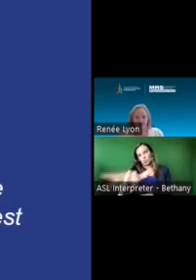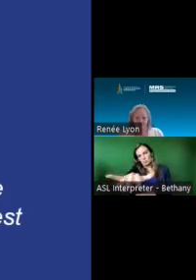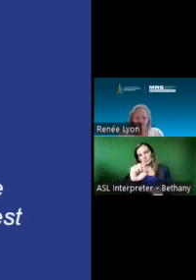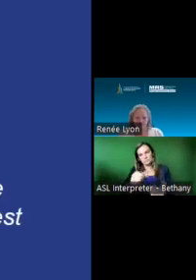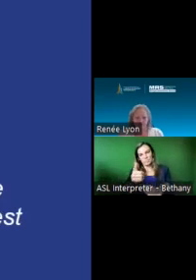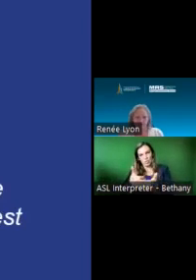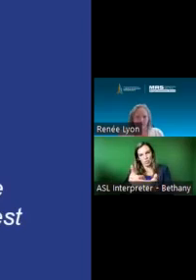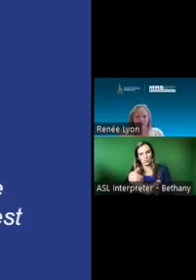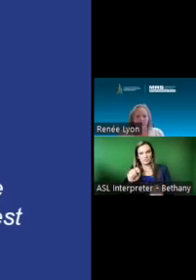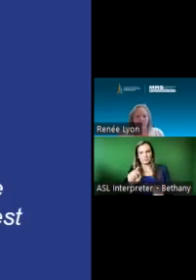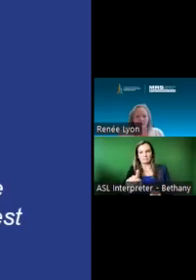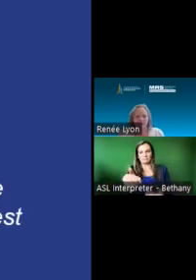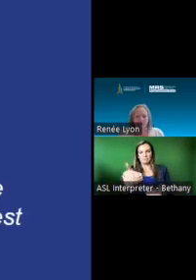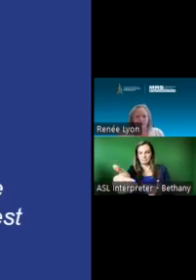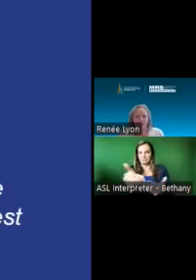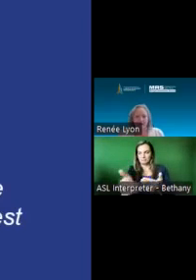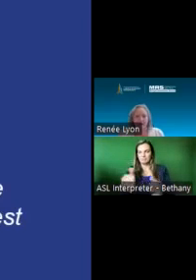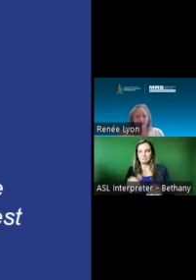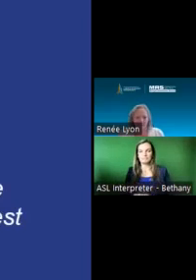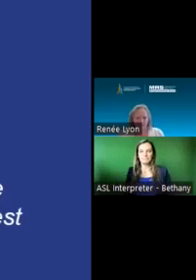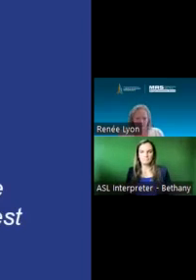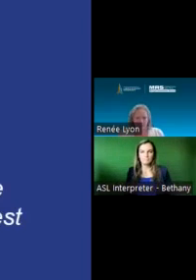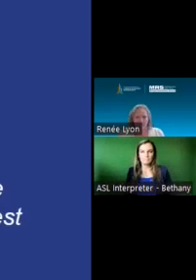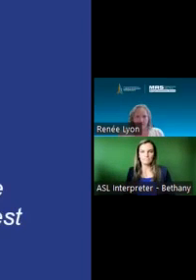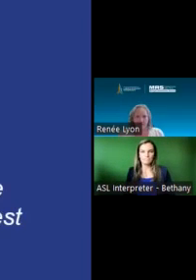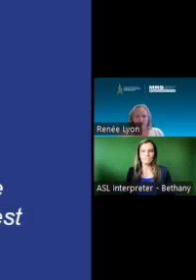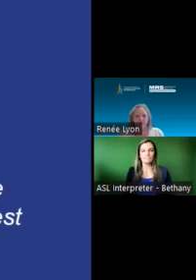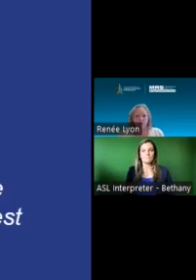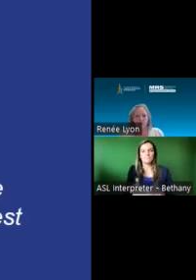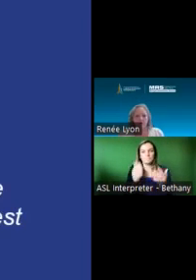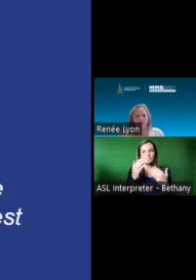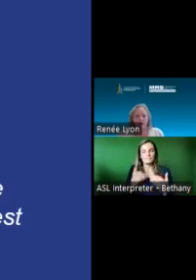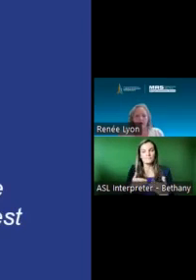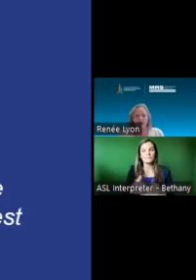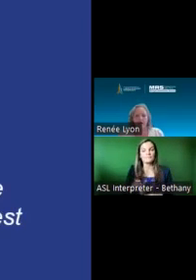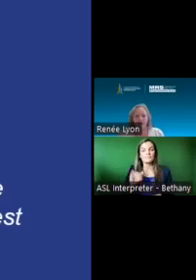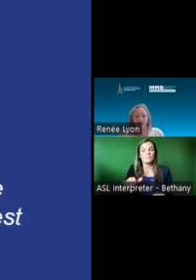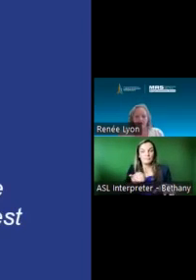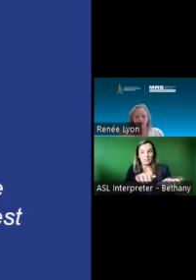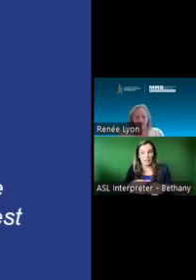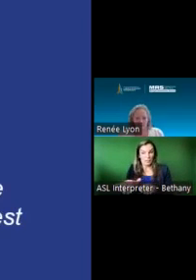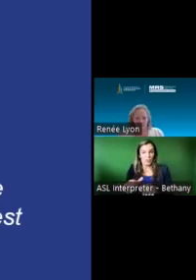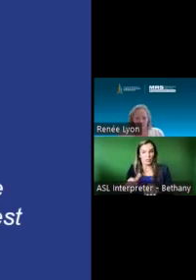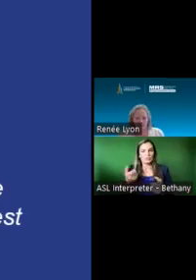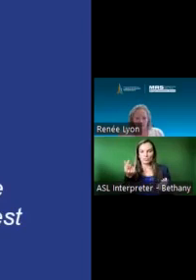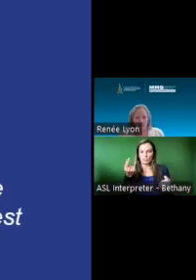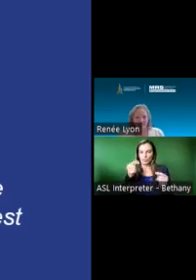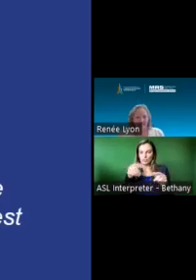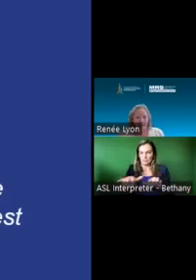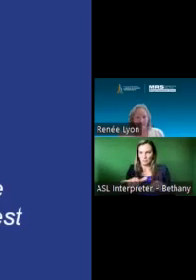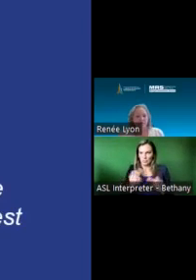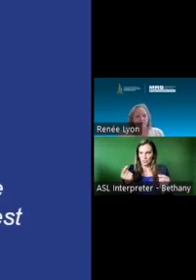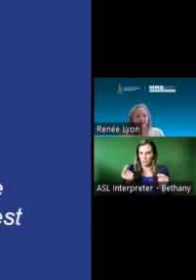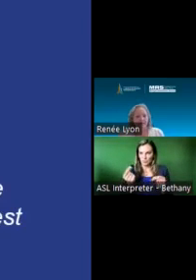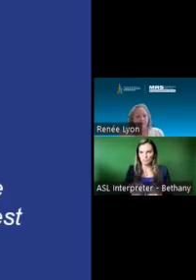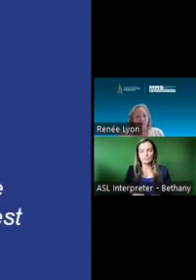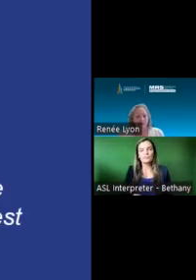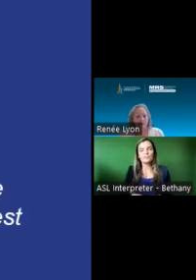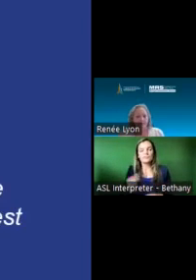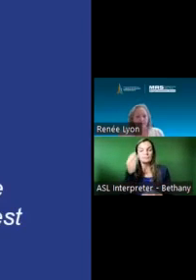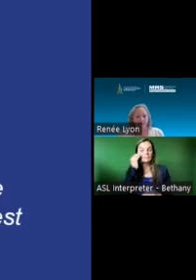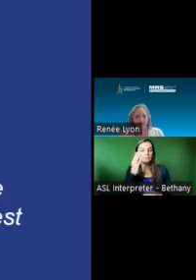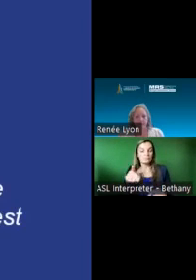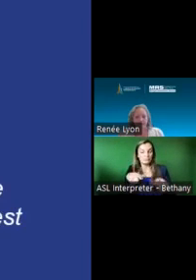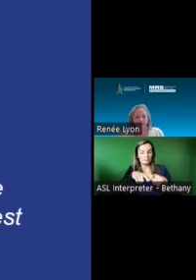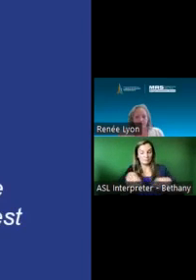fine. Number 5 is keyboard height. The top of your